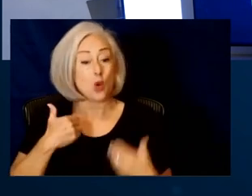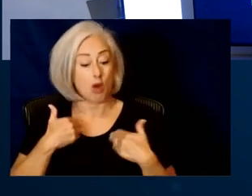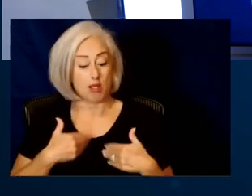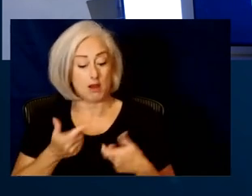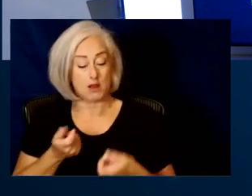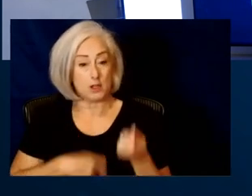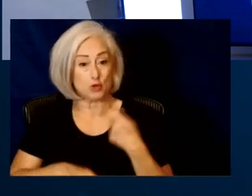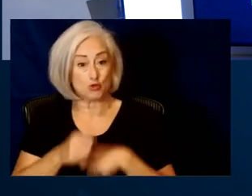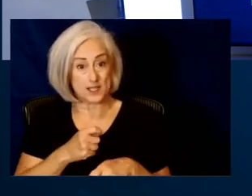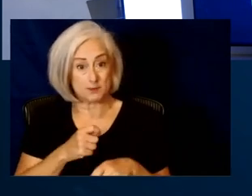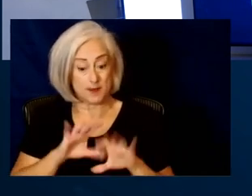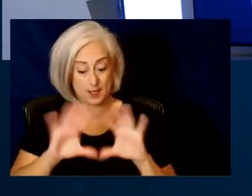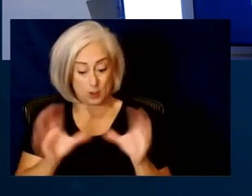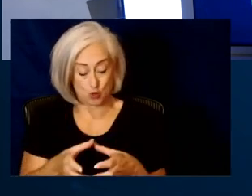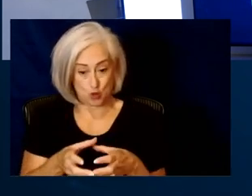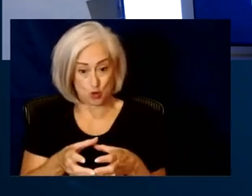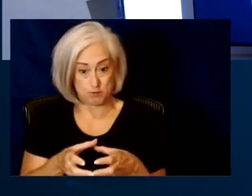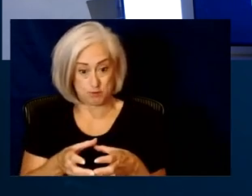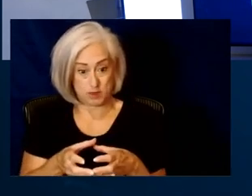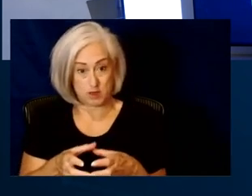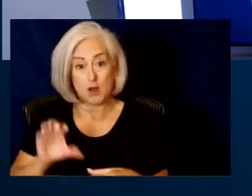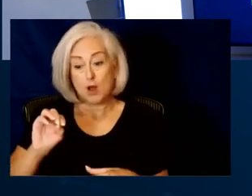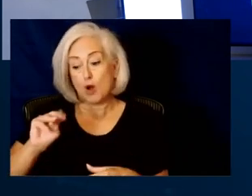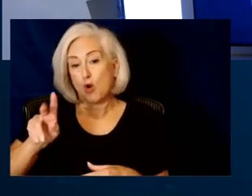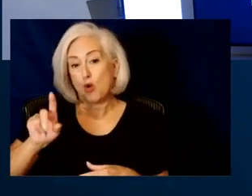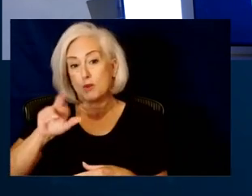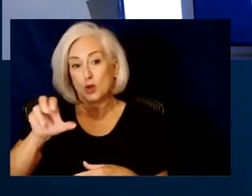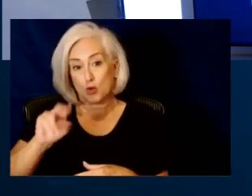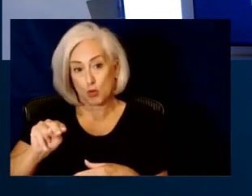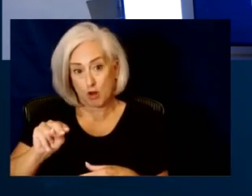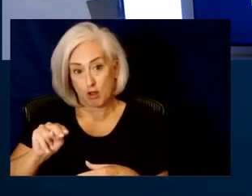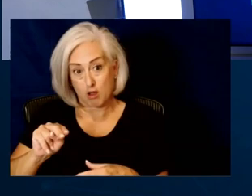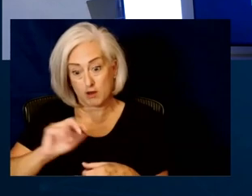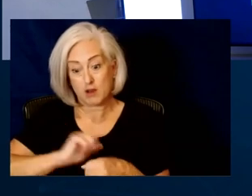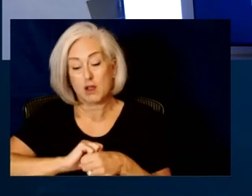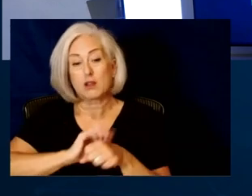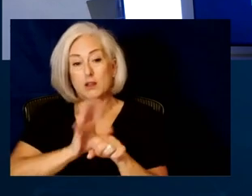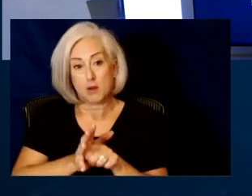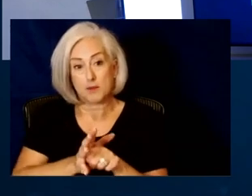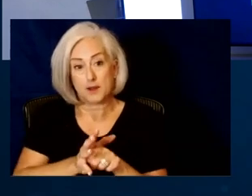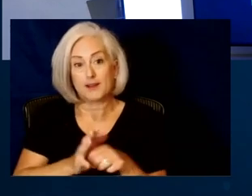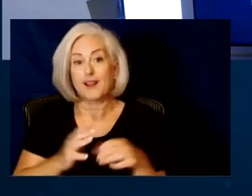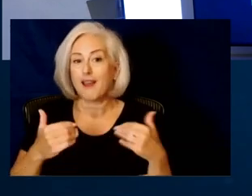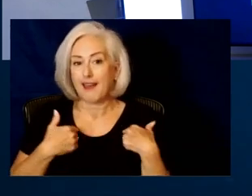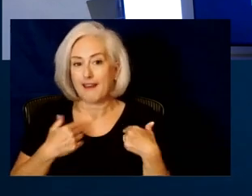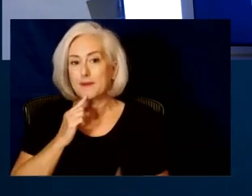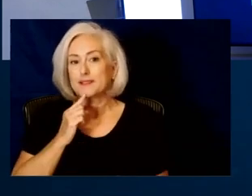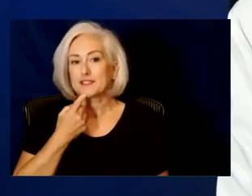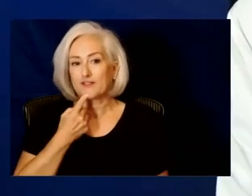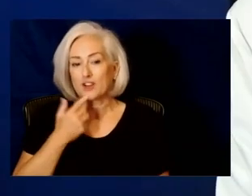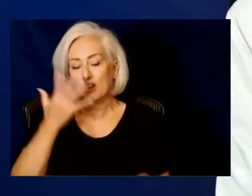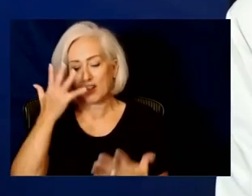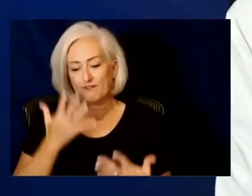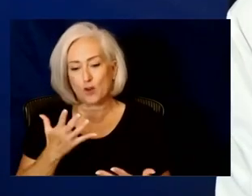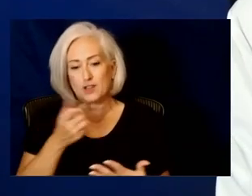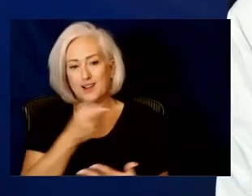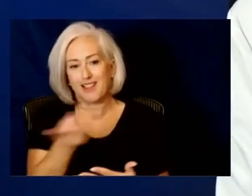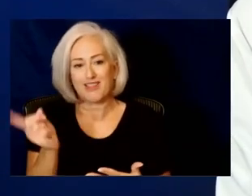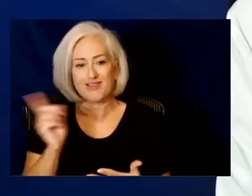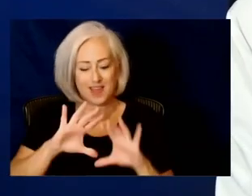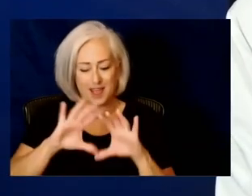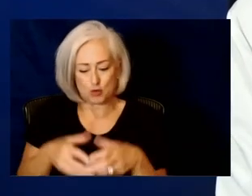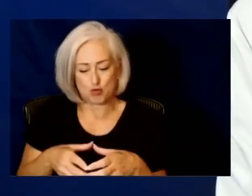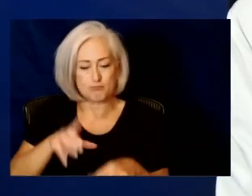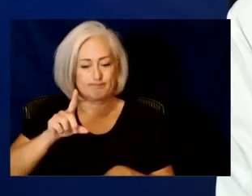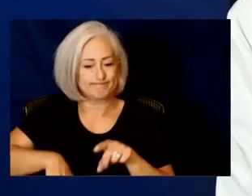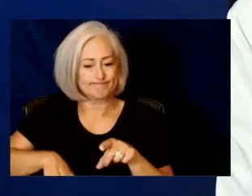and Omicron in particular and BA5 as part of that have been especially severe. And unfortunately, mm-hmm. that group is not a candidate for